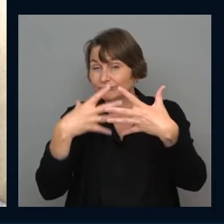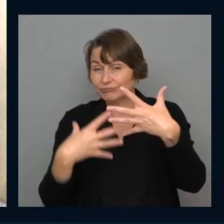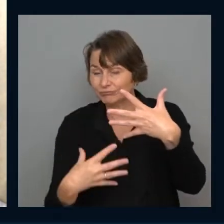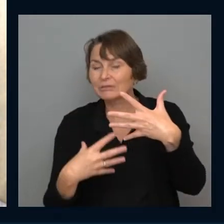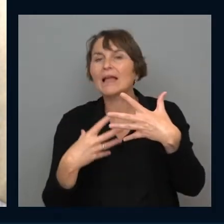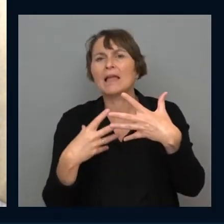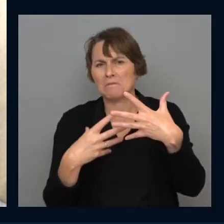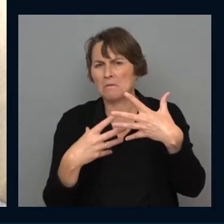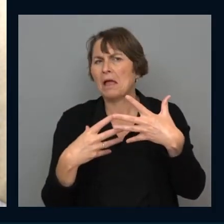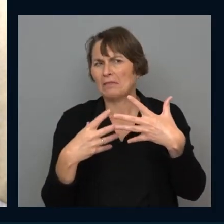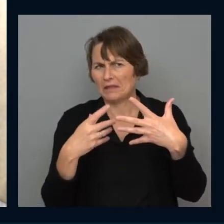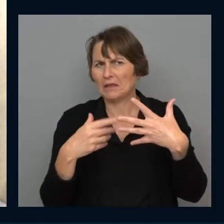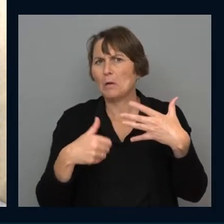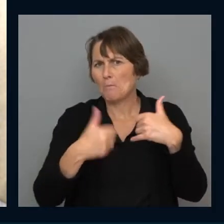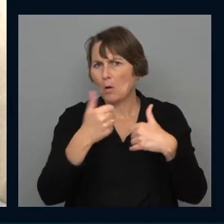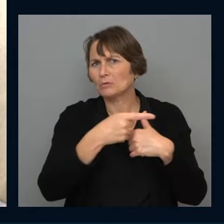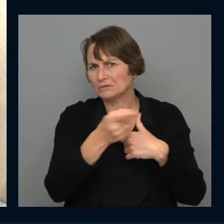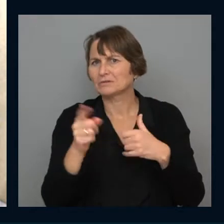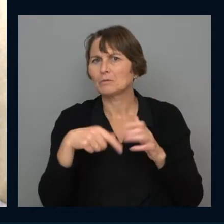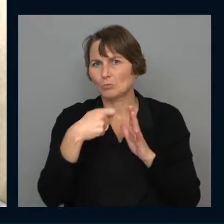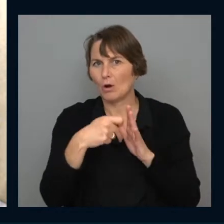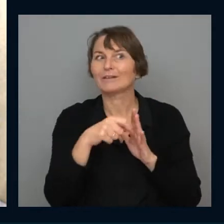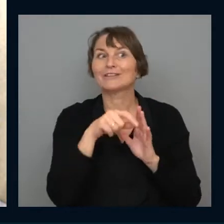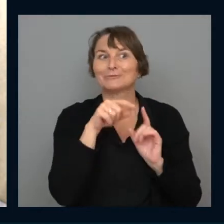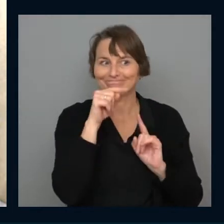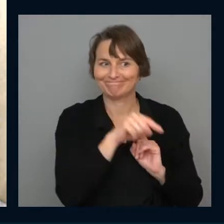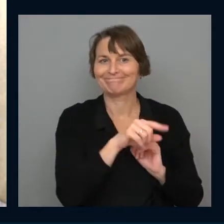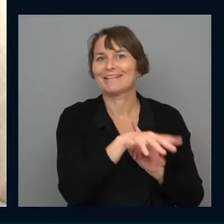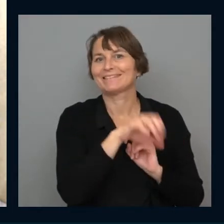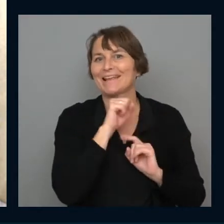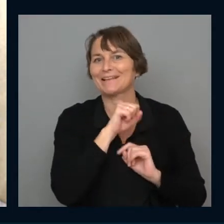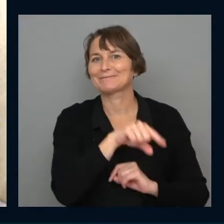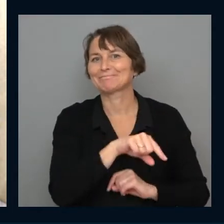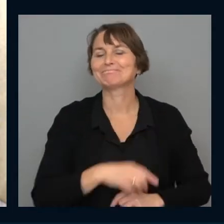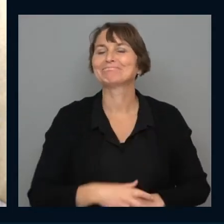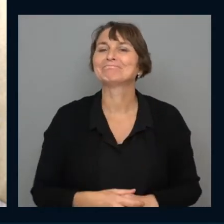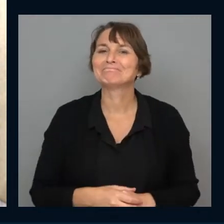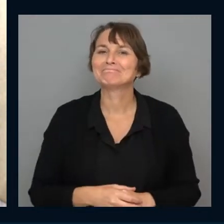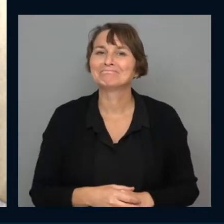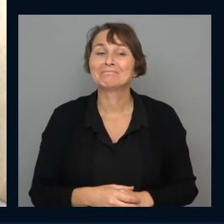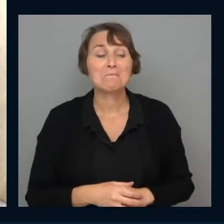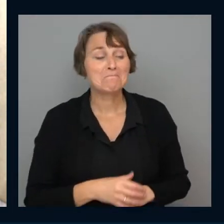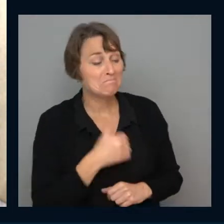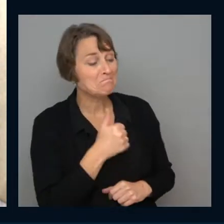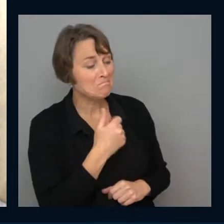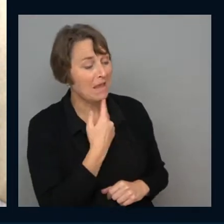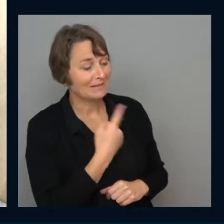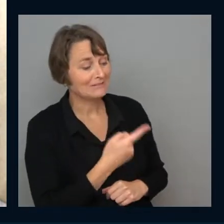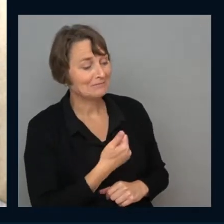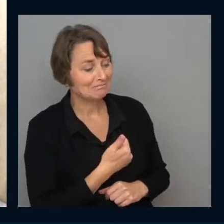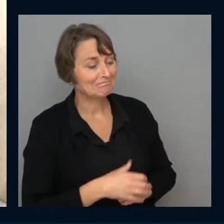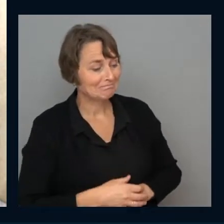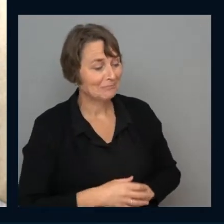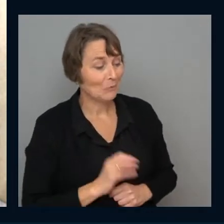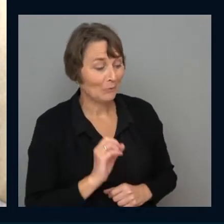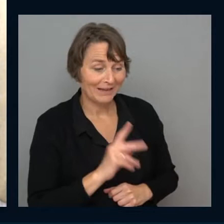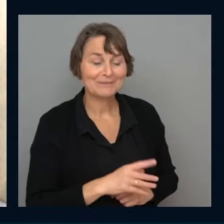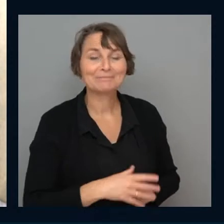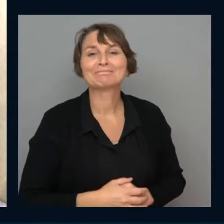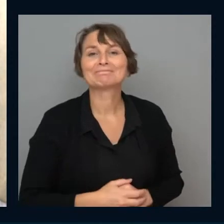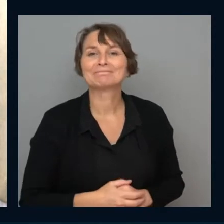projects. Yeah, good answer. Yeah. Okay, let's